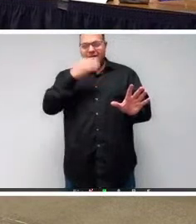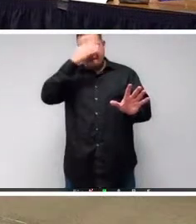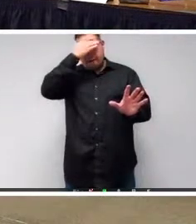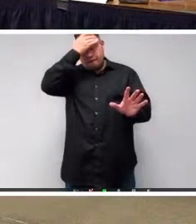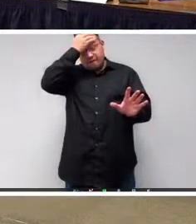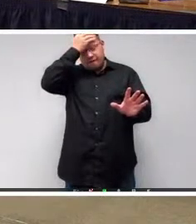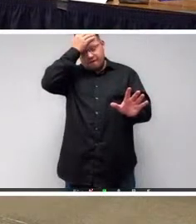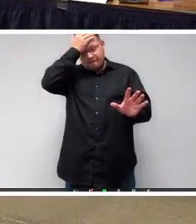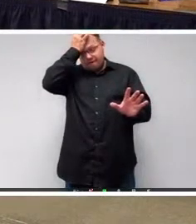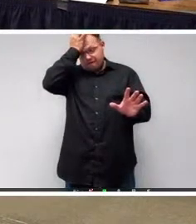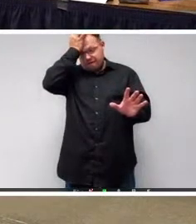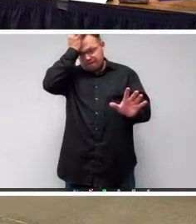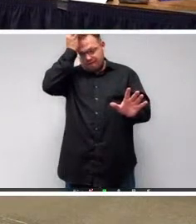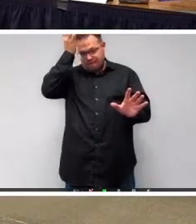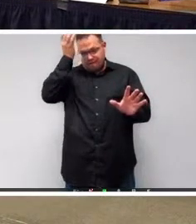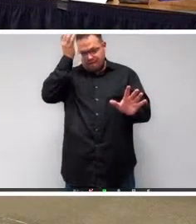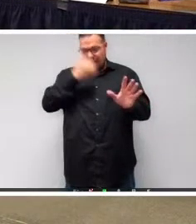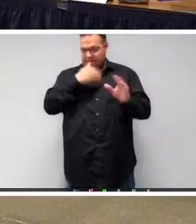I listed them